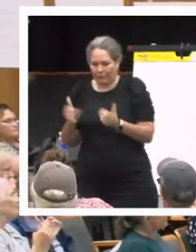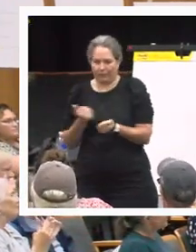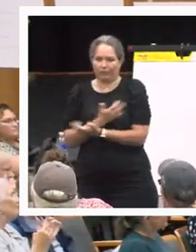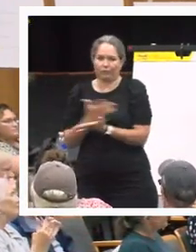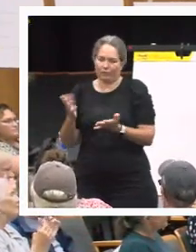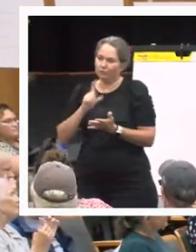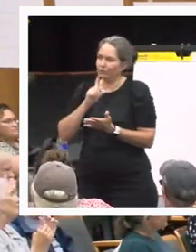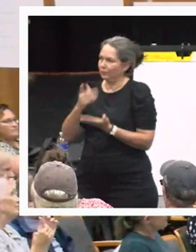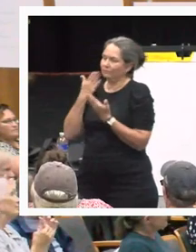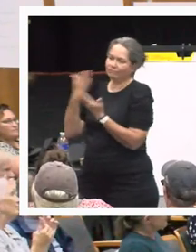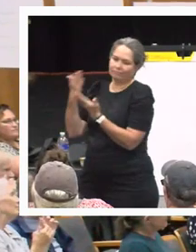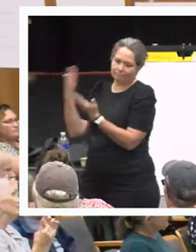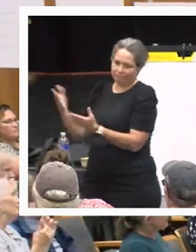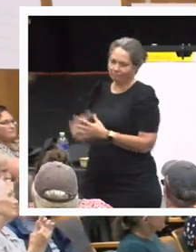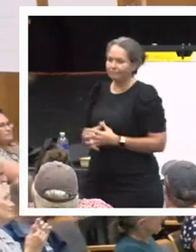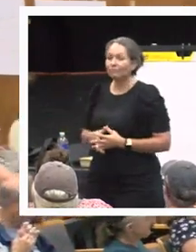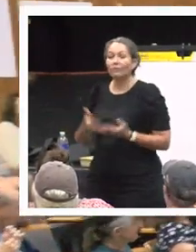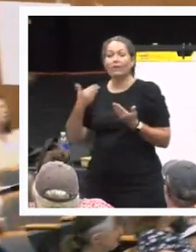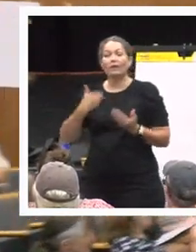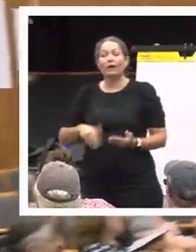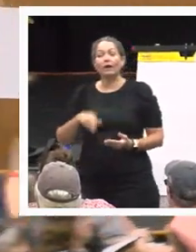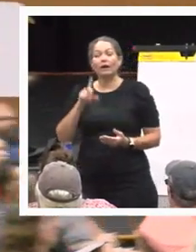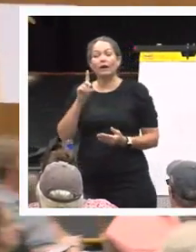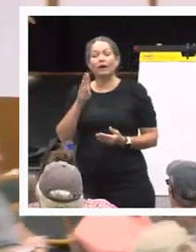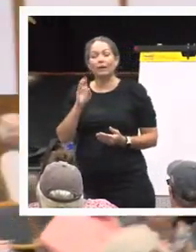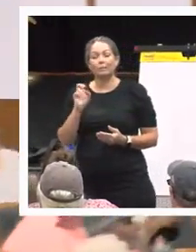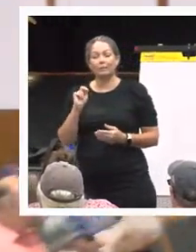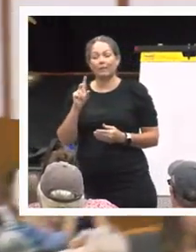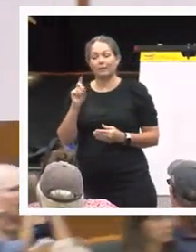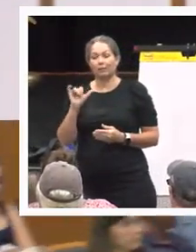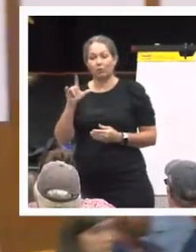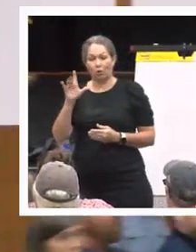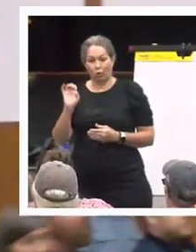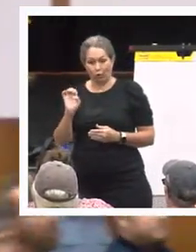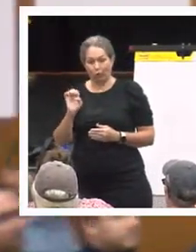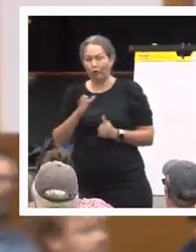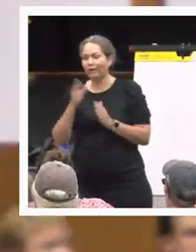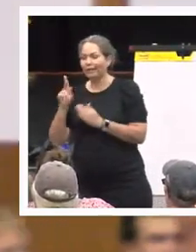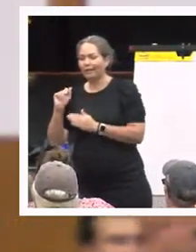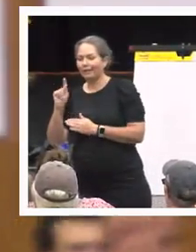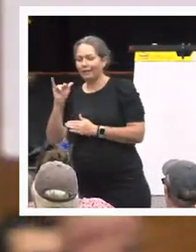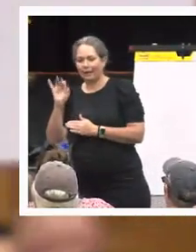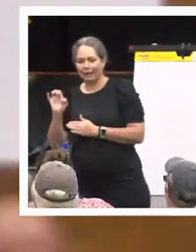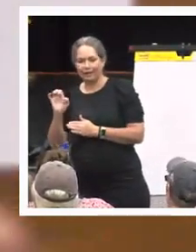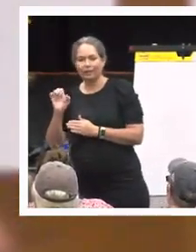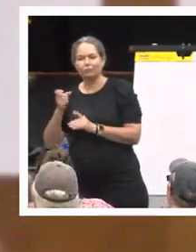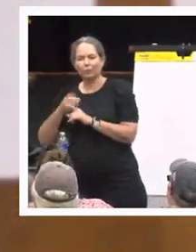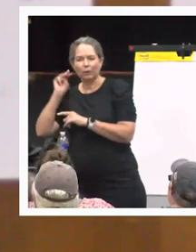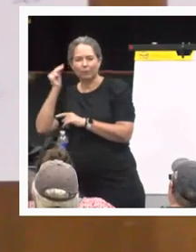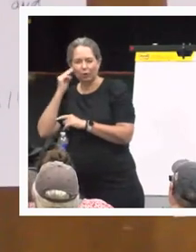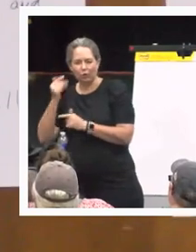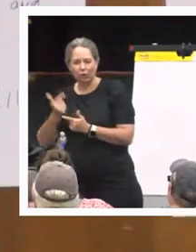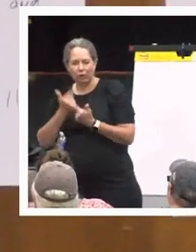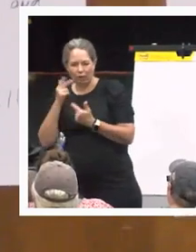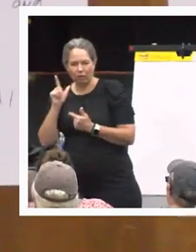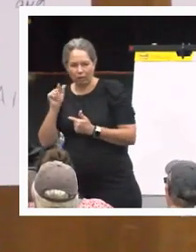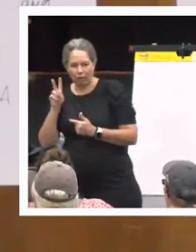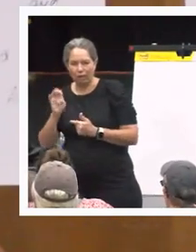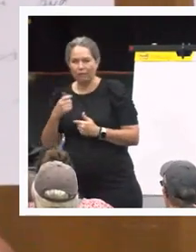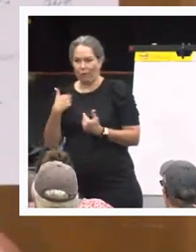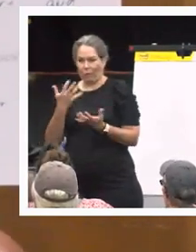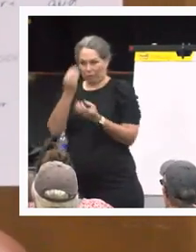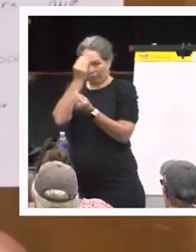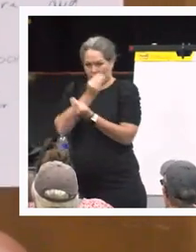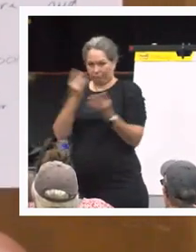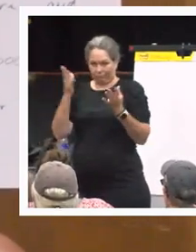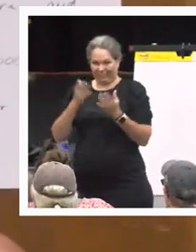As Paul said, my name's Ben Doyle. I'm on the Montpelier Foundation, Katie Trouts with Montpelier Alive. We just wanted to give you an